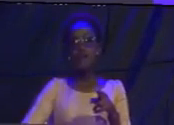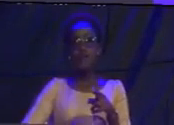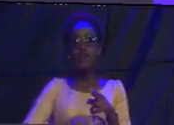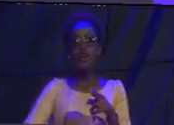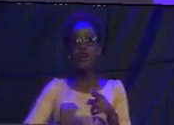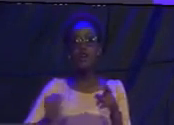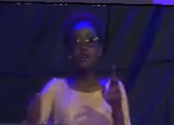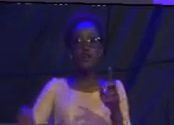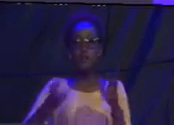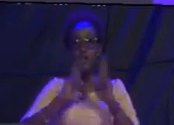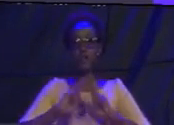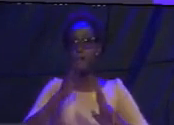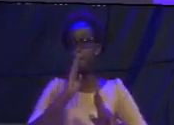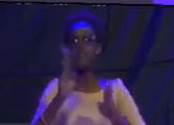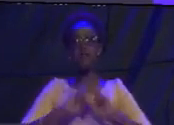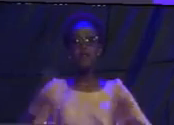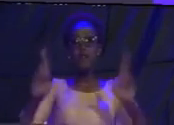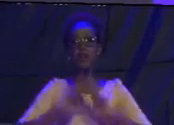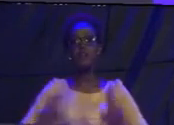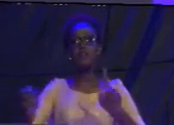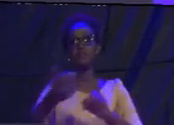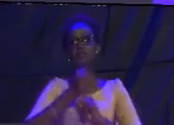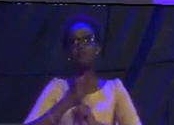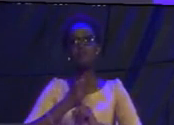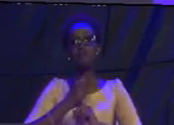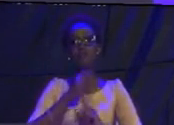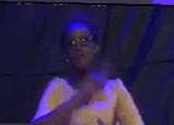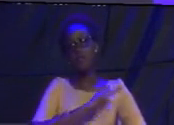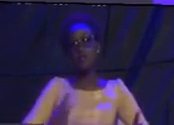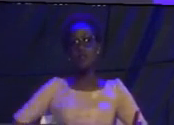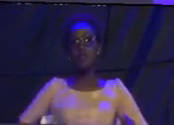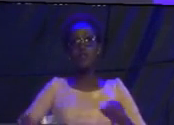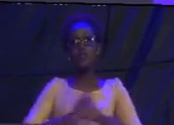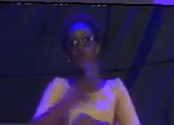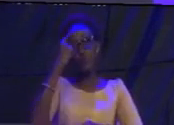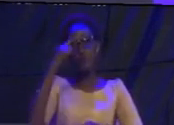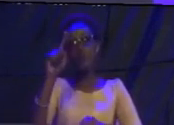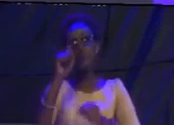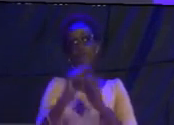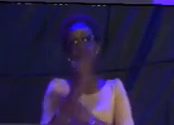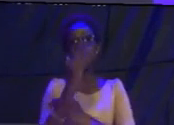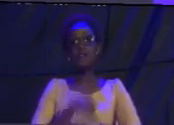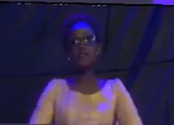In 2008, the theme was Thy Kingdom Has Come.